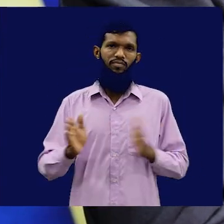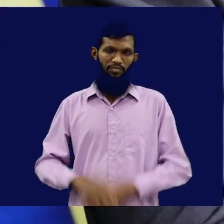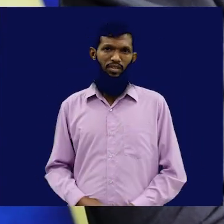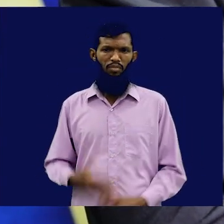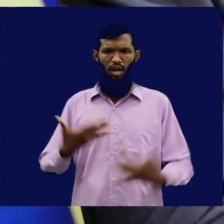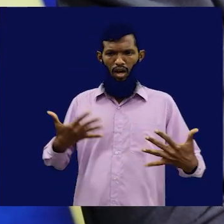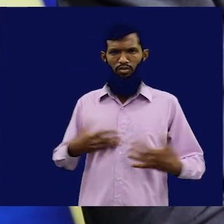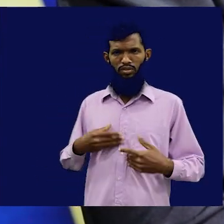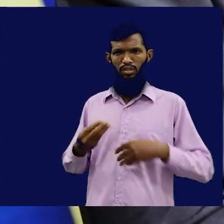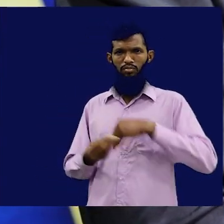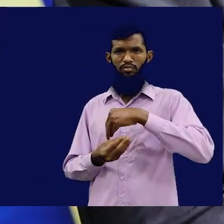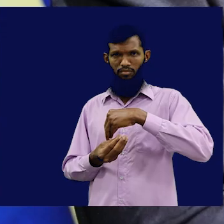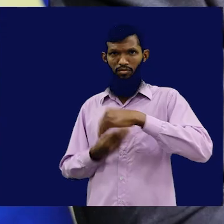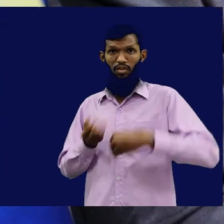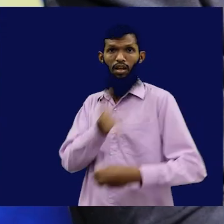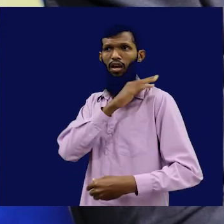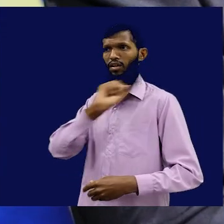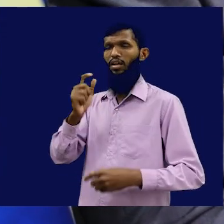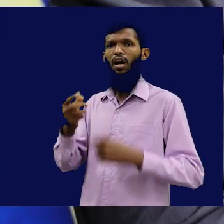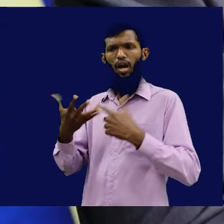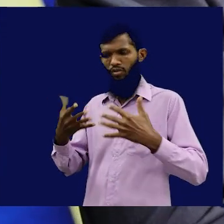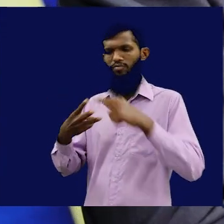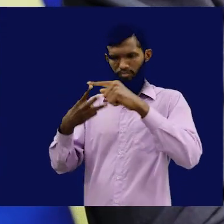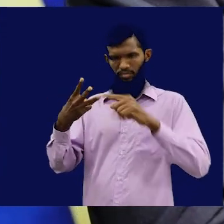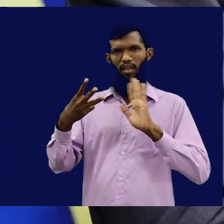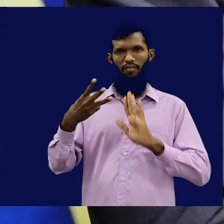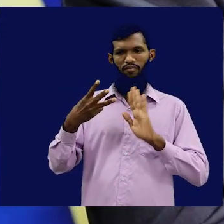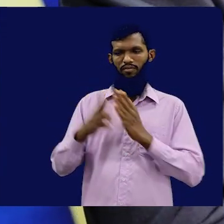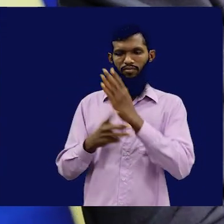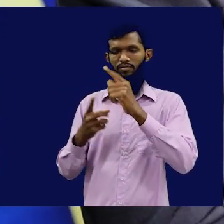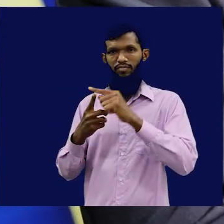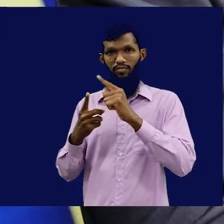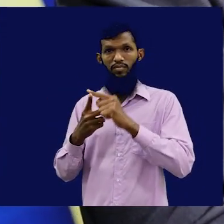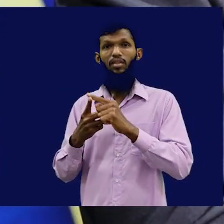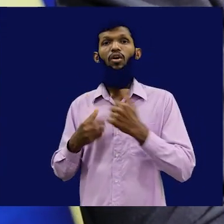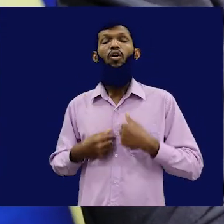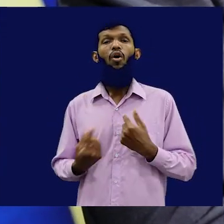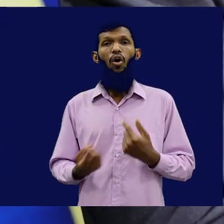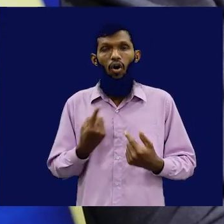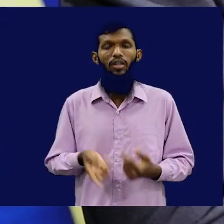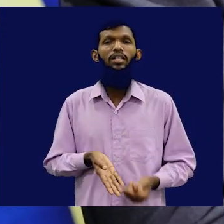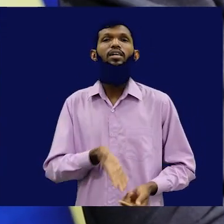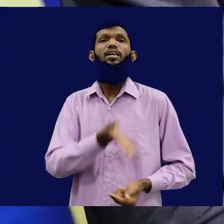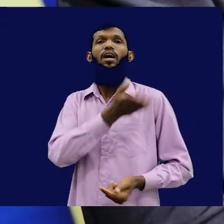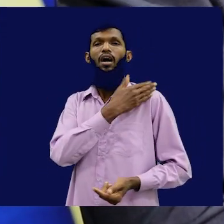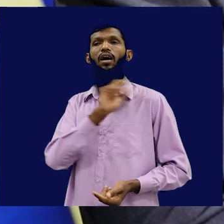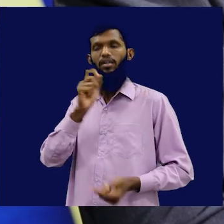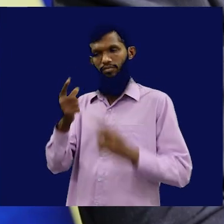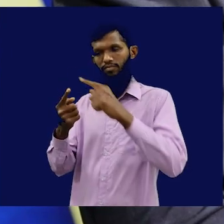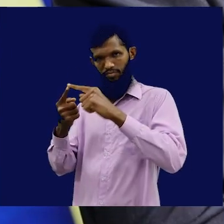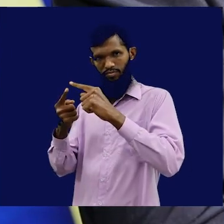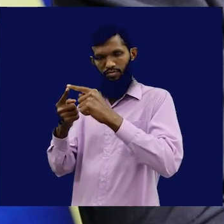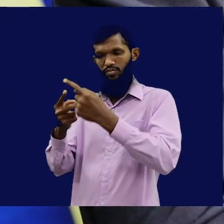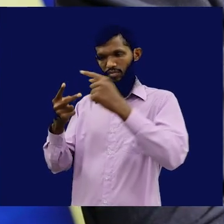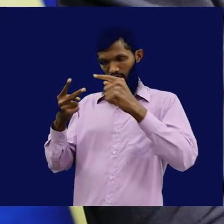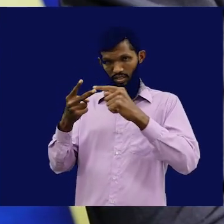performed. Hajj can be performed in 3 ways. The first is Hajj Ifrad, which means doing the Hajj rituals only.